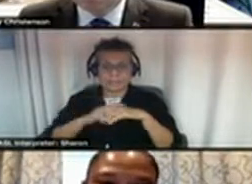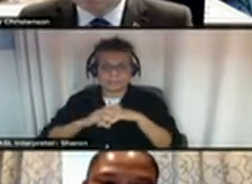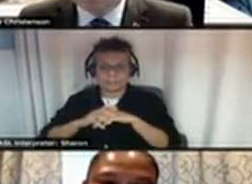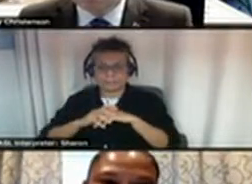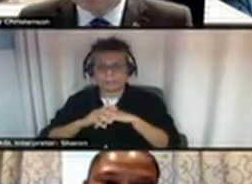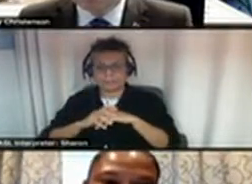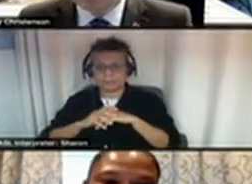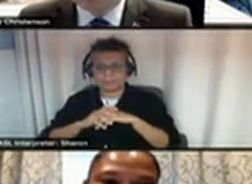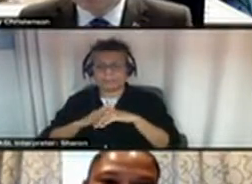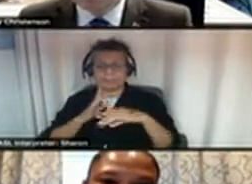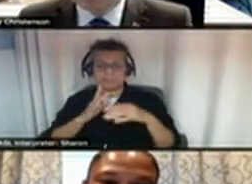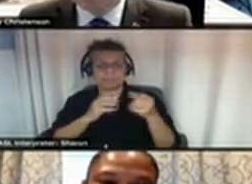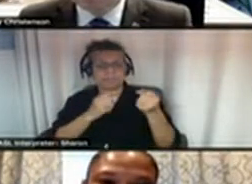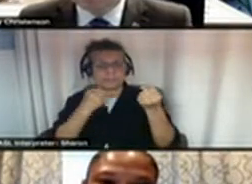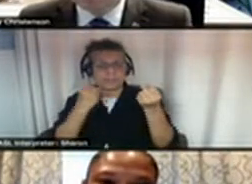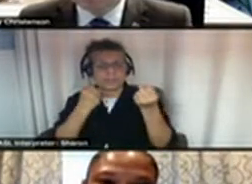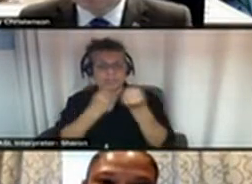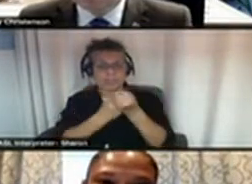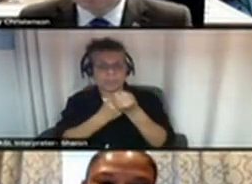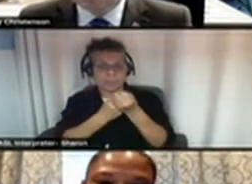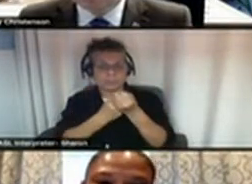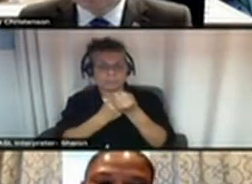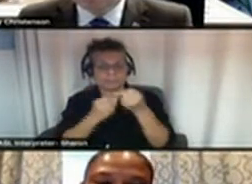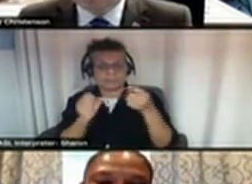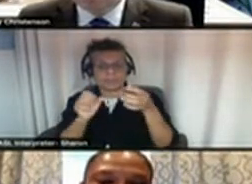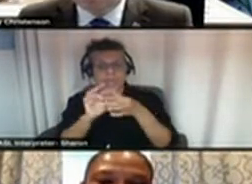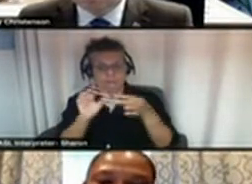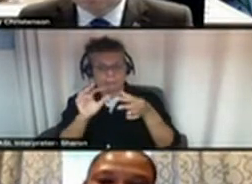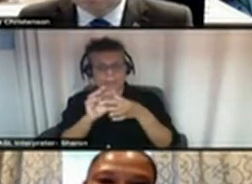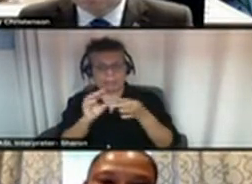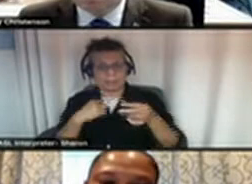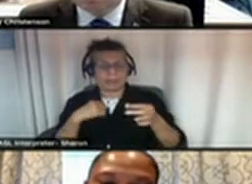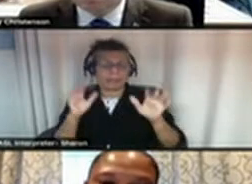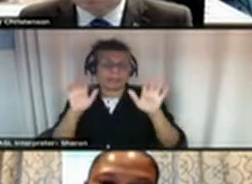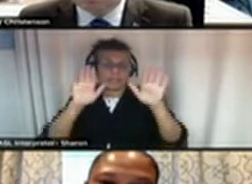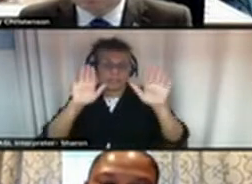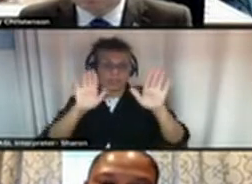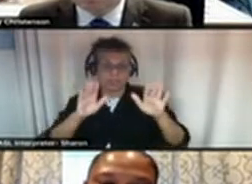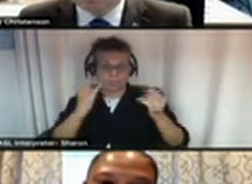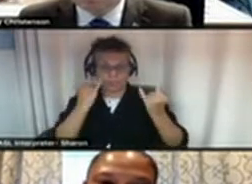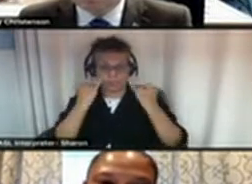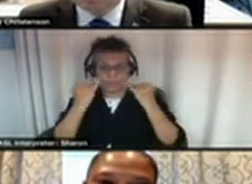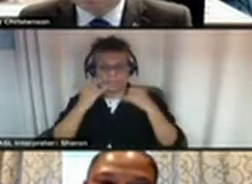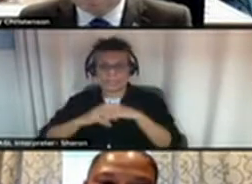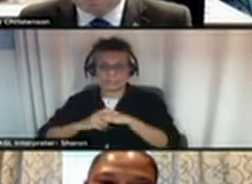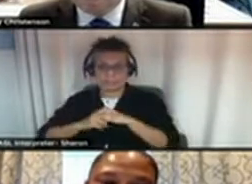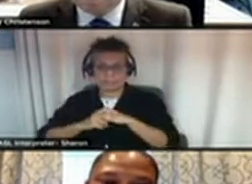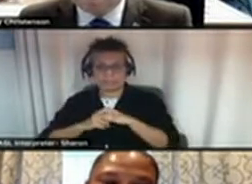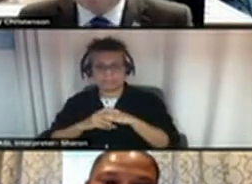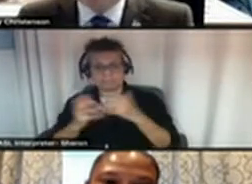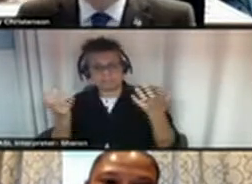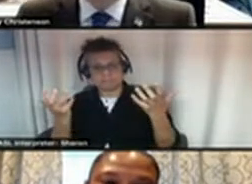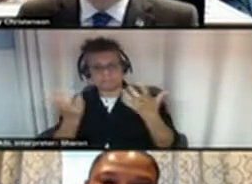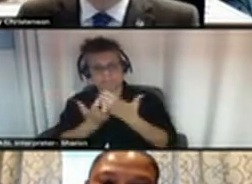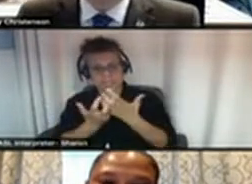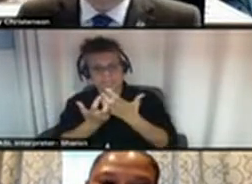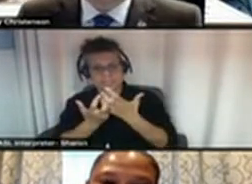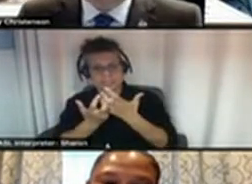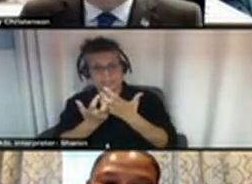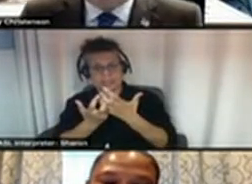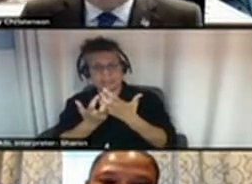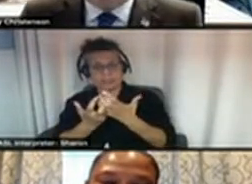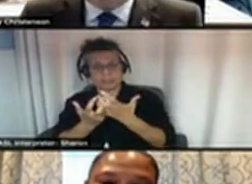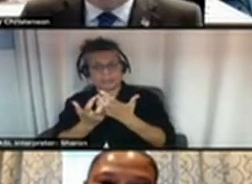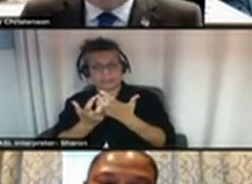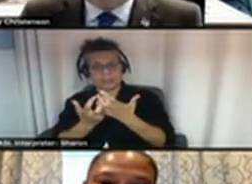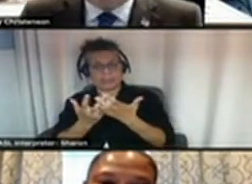express my support for Mr. McCarthy's comment. I think that's a fantastic idea. I think it fits in well with the way in which